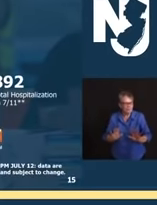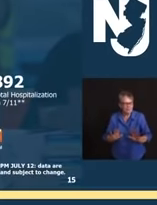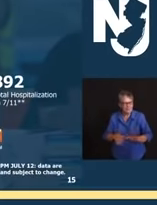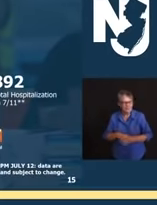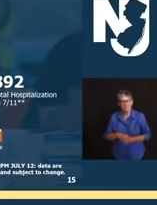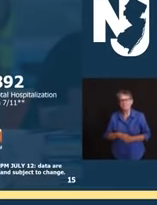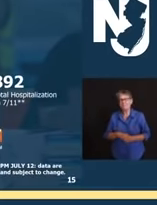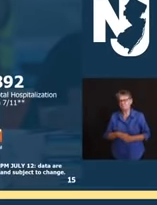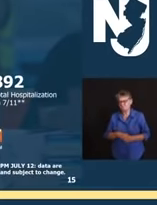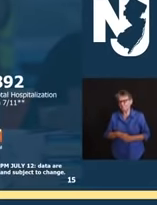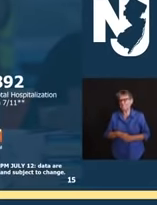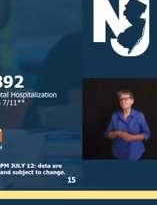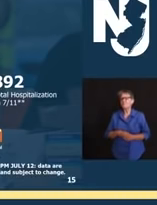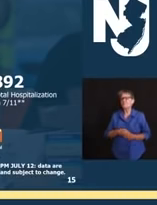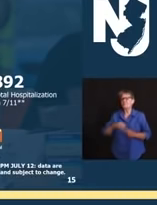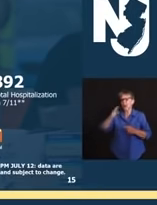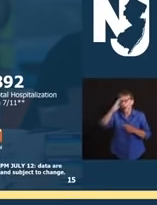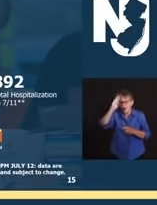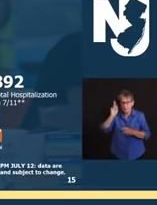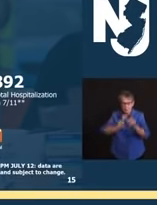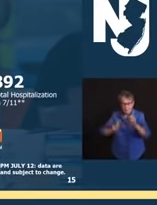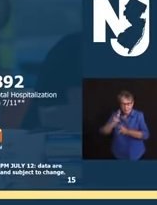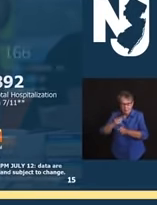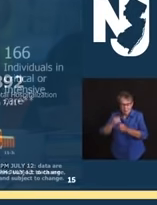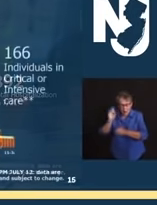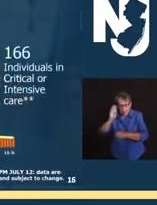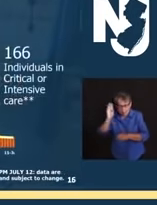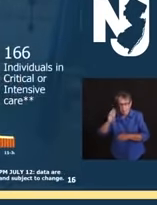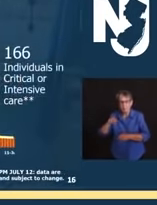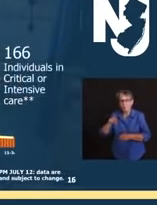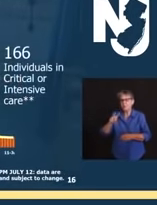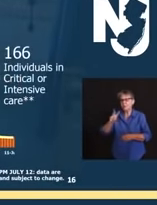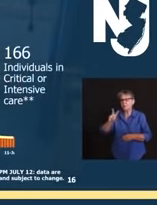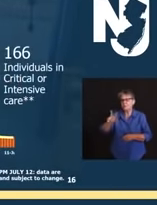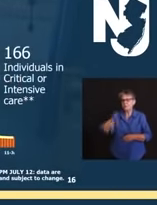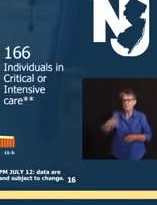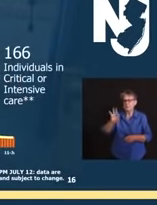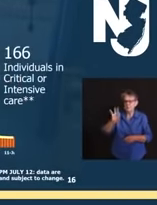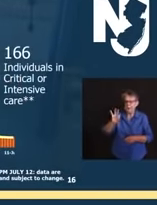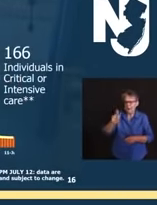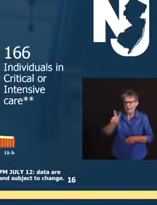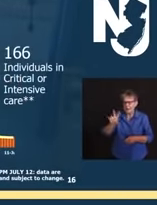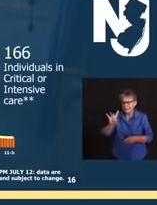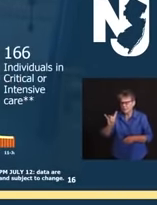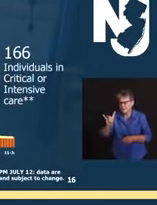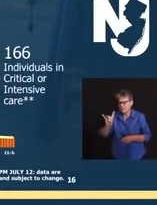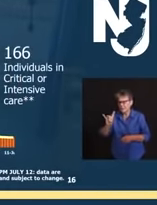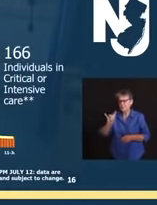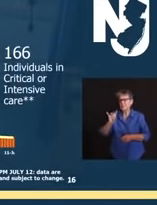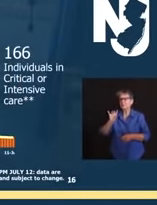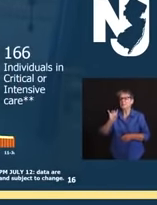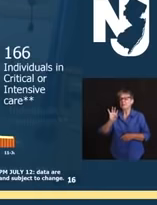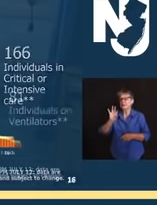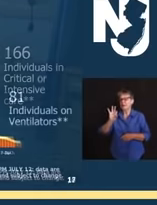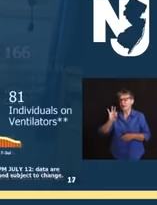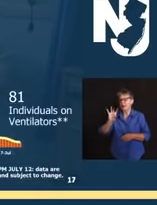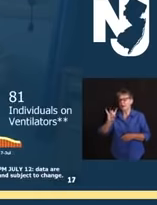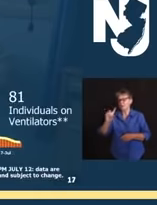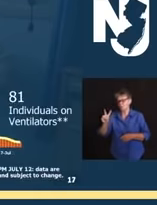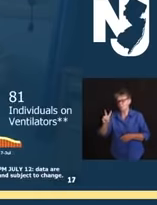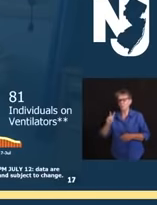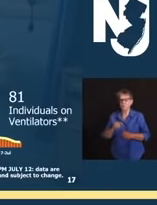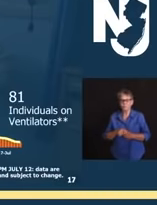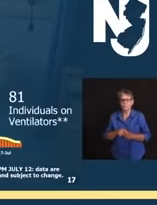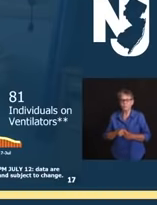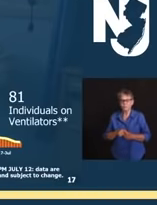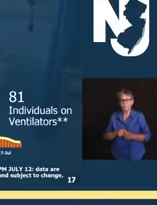patients being treated for COVID-19, 166 of whom were in critical care. 81 ventilators were in